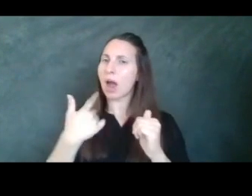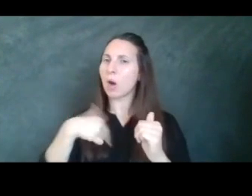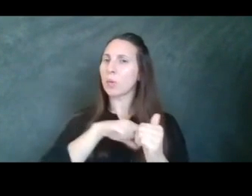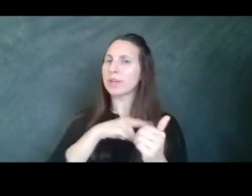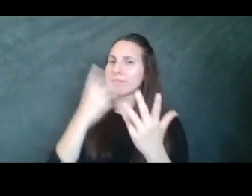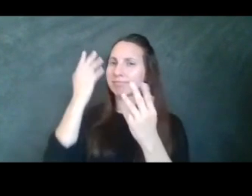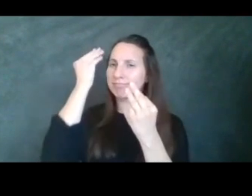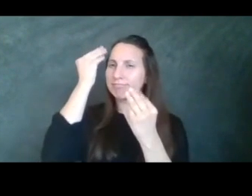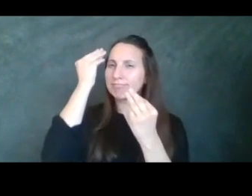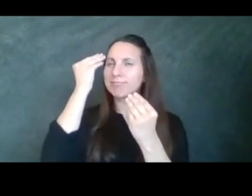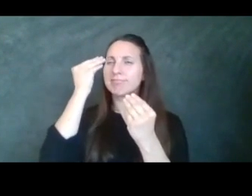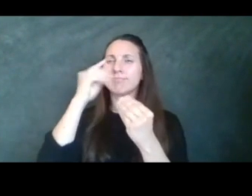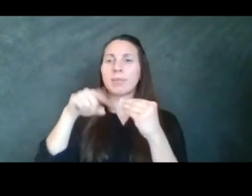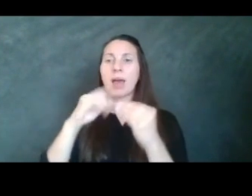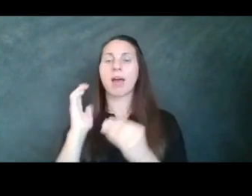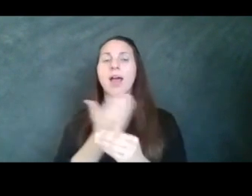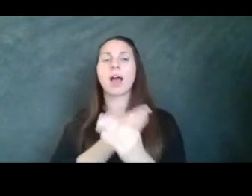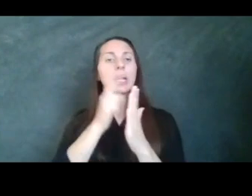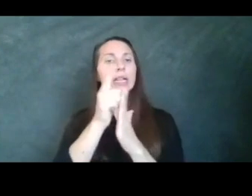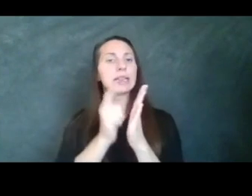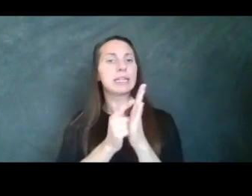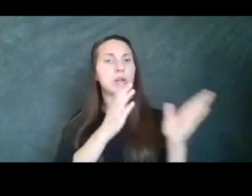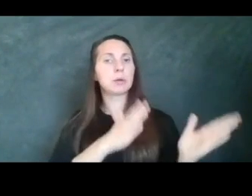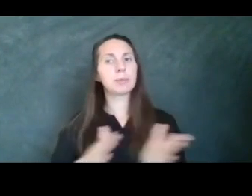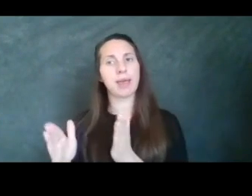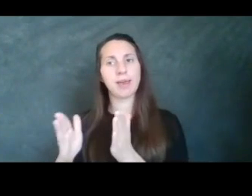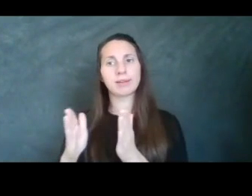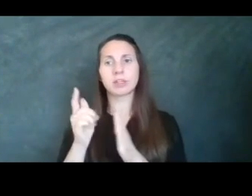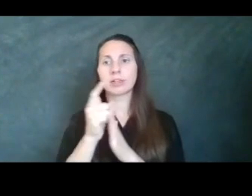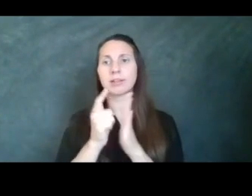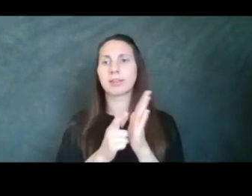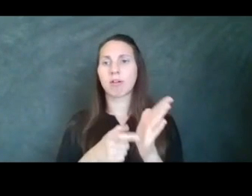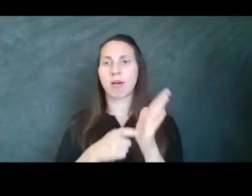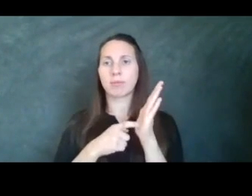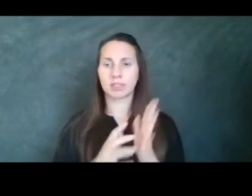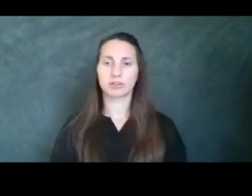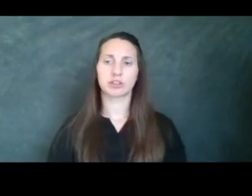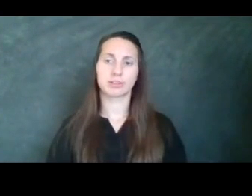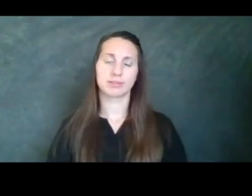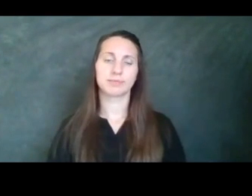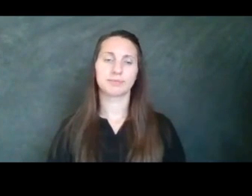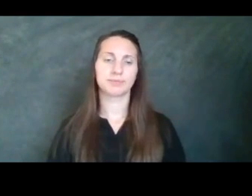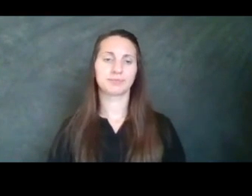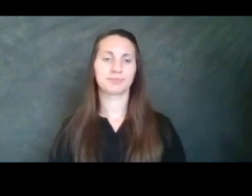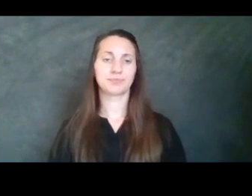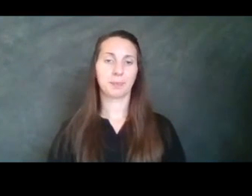about our legal compliance obligations. Joshua, next slide, please.